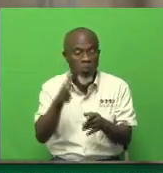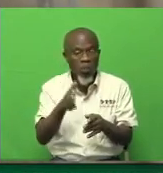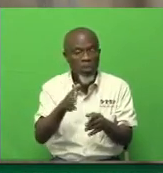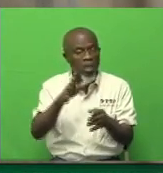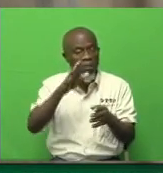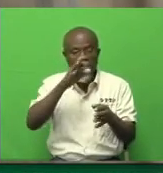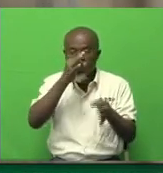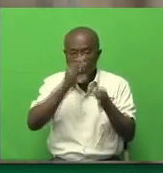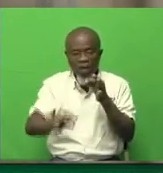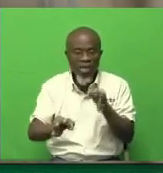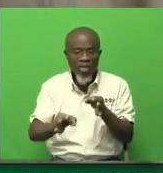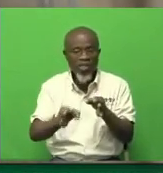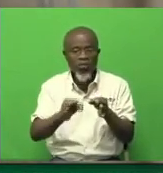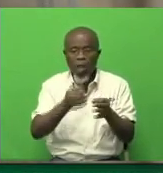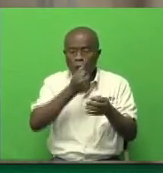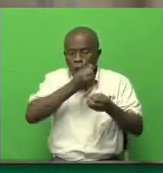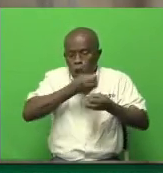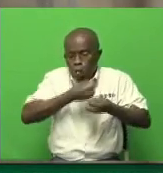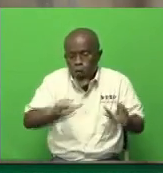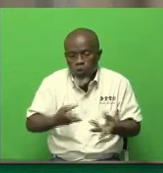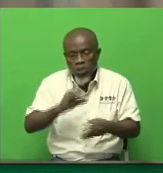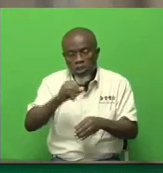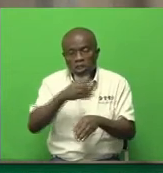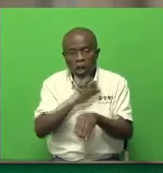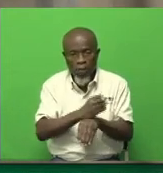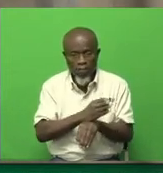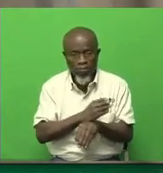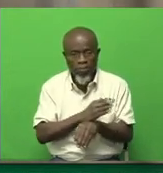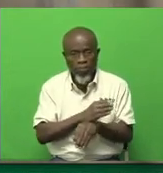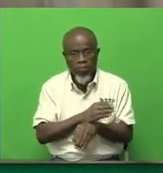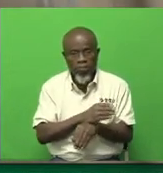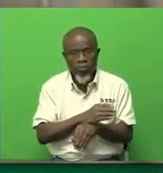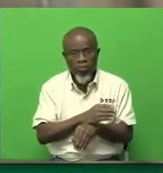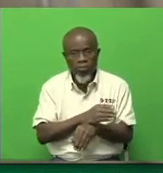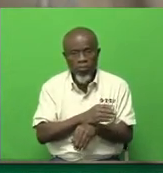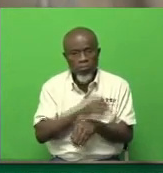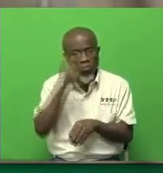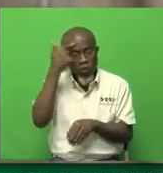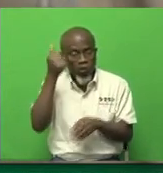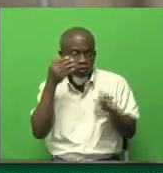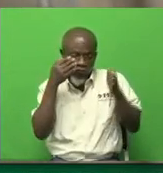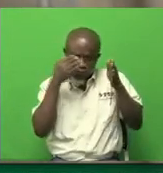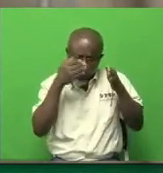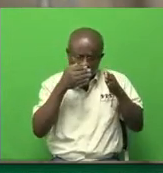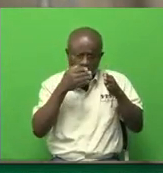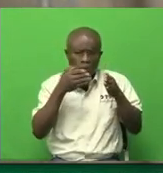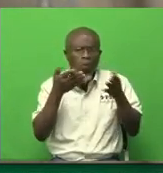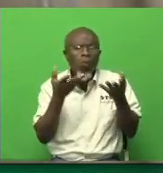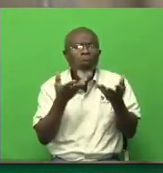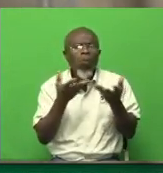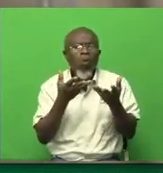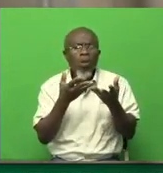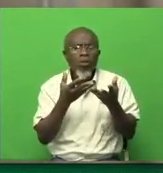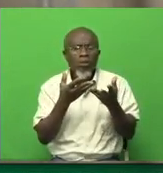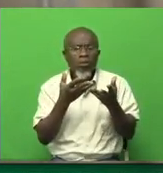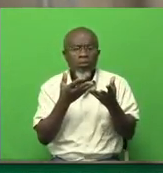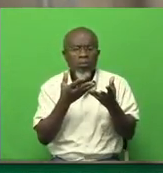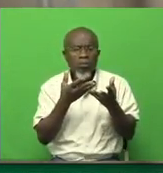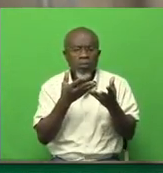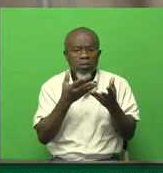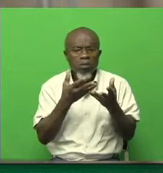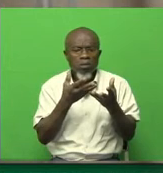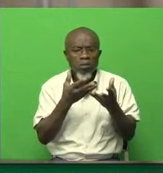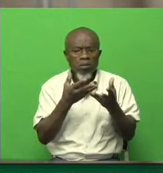of was a document entitled the Strategic business plan and model